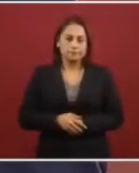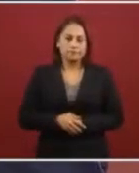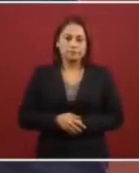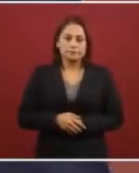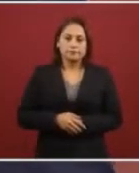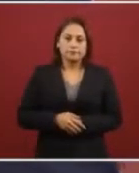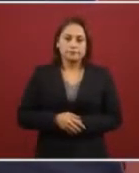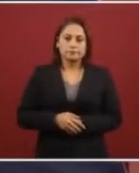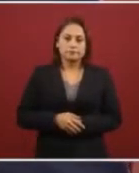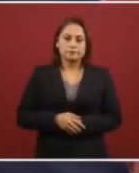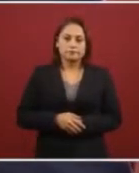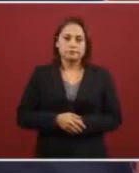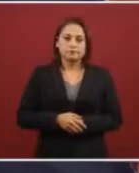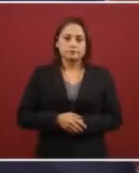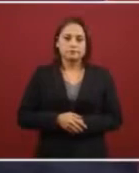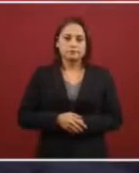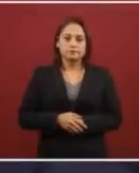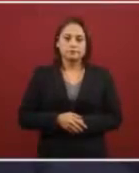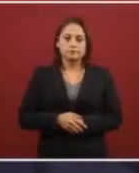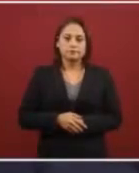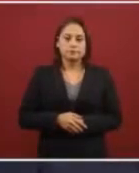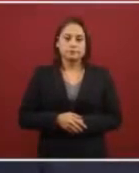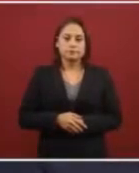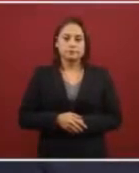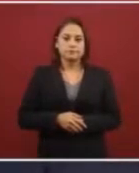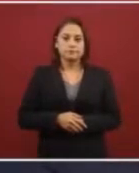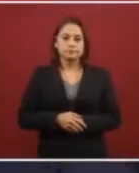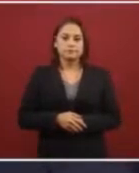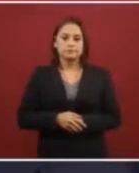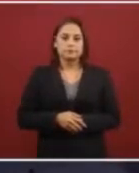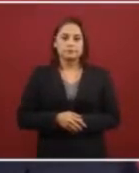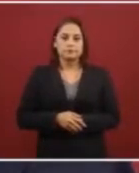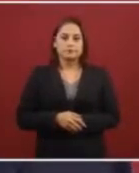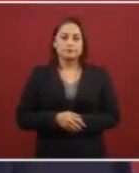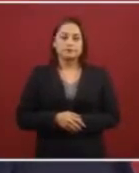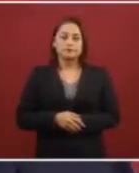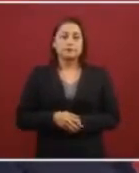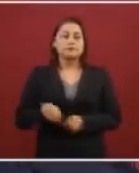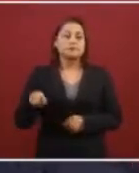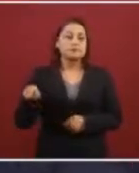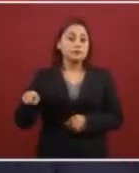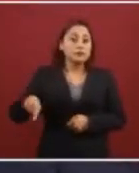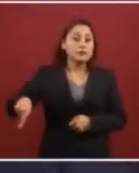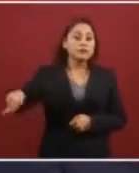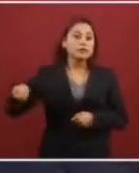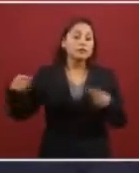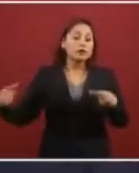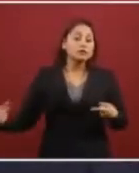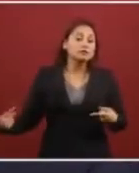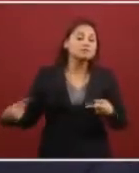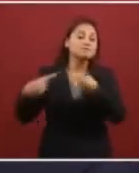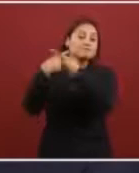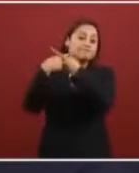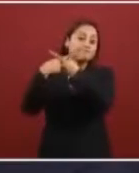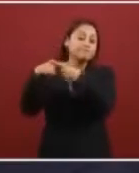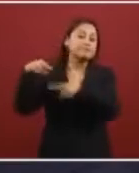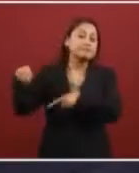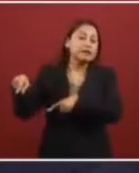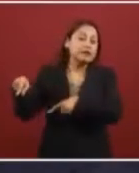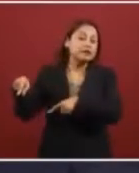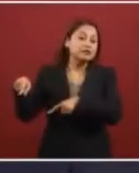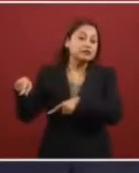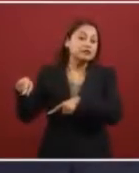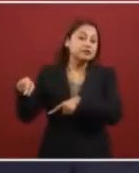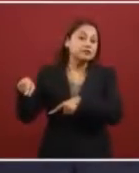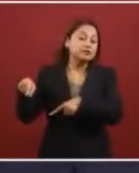favor of de que se reduzcan los sueldos elevadísimos de los altos funcionarios públicos.